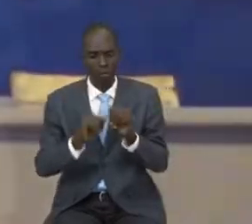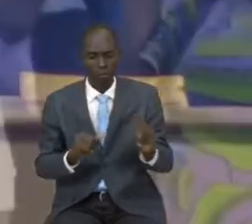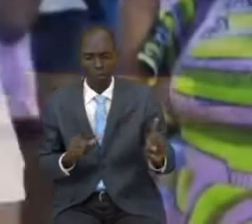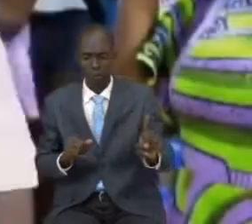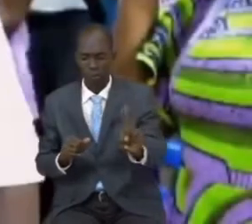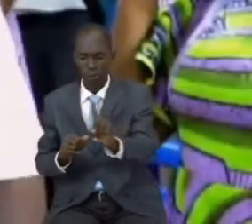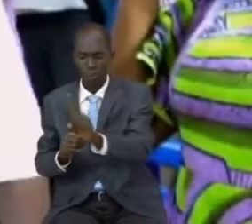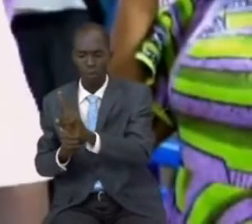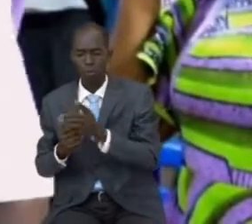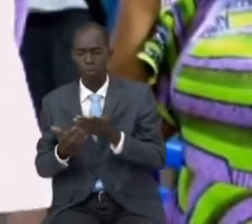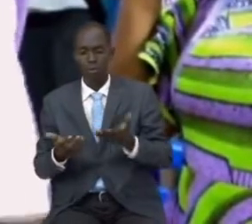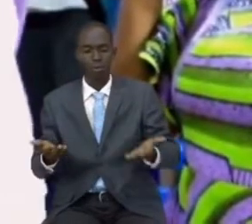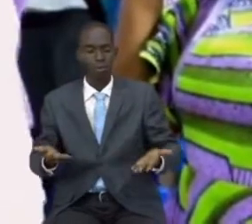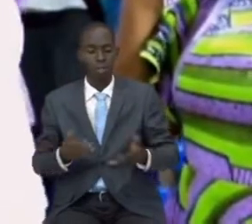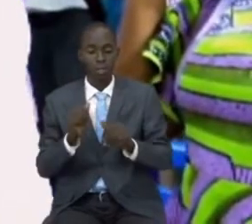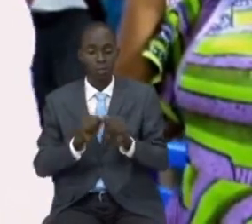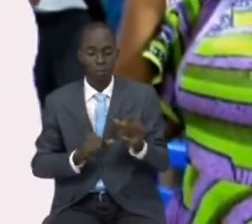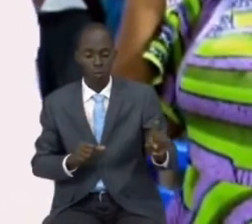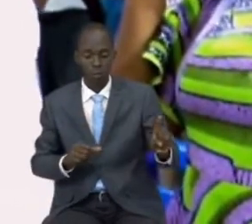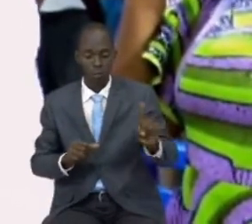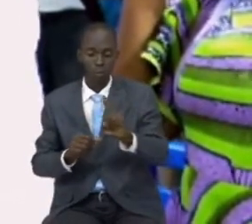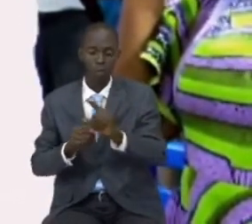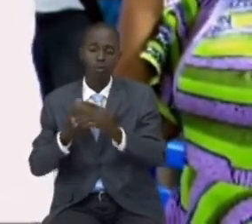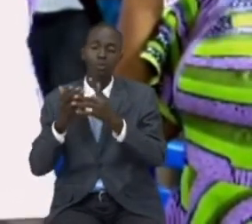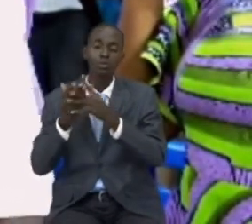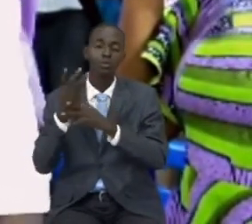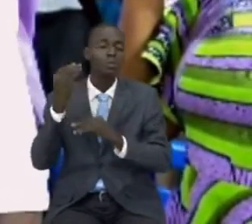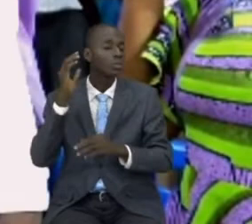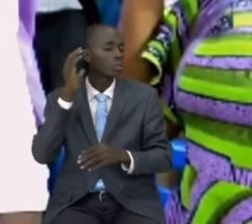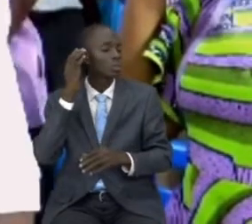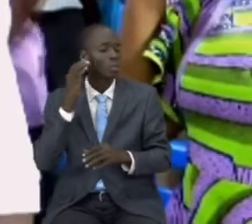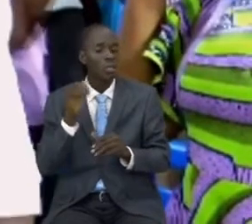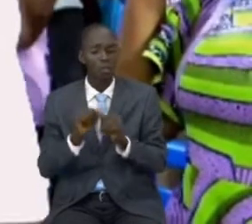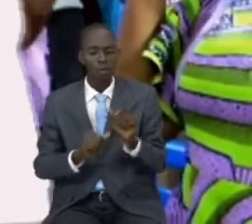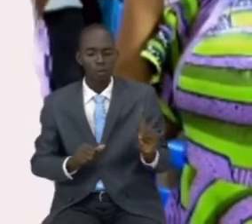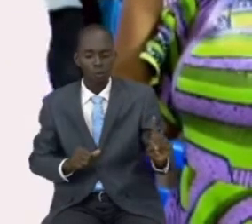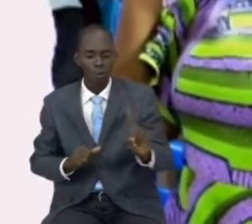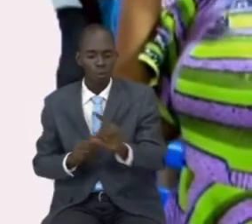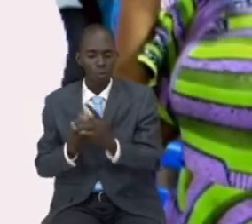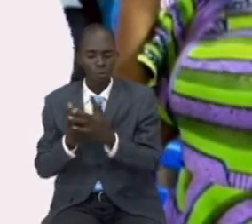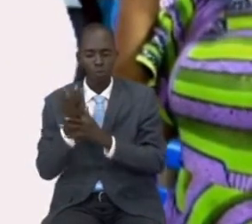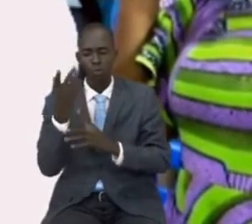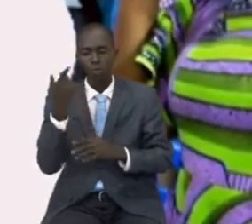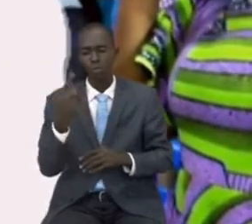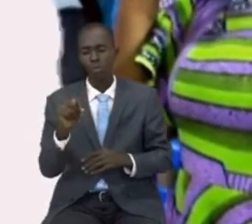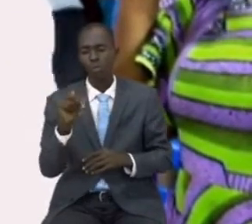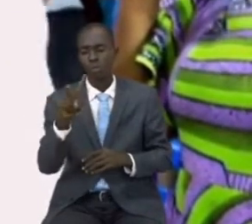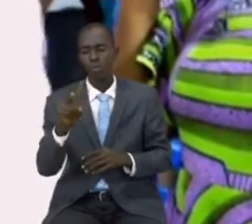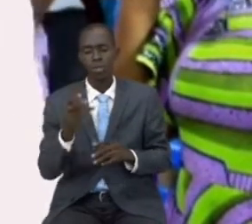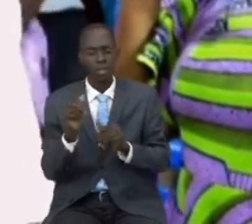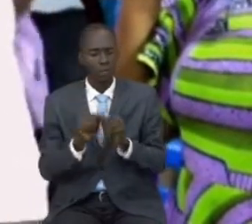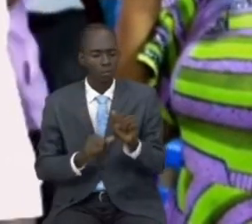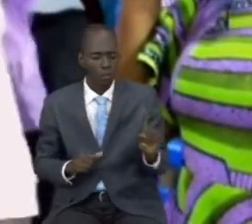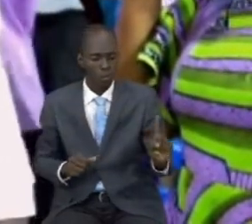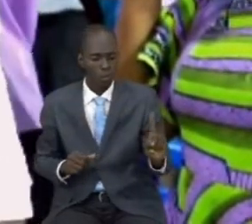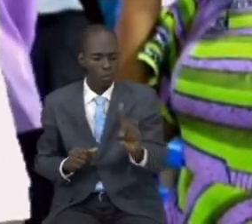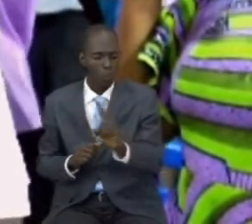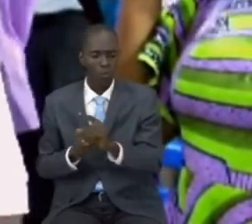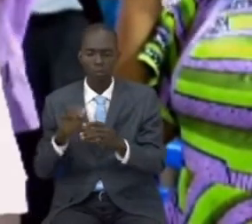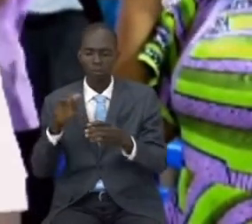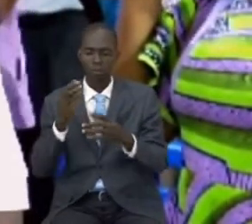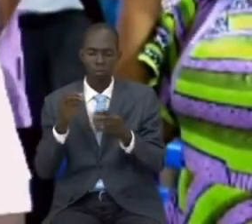here, everyone over the radio, everyone over the television, everyone